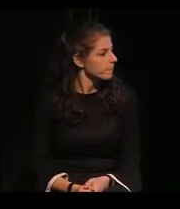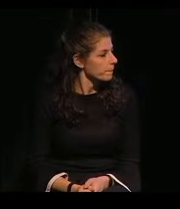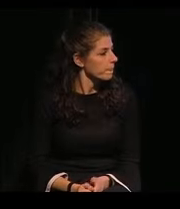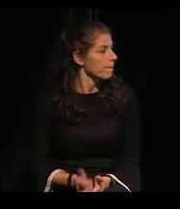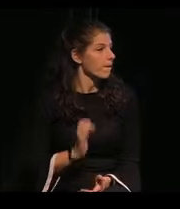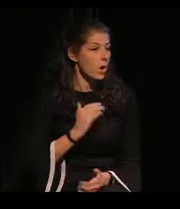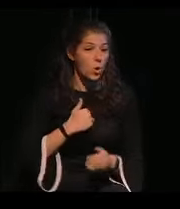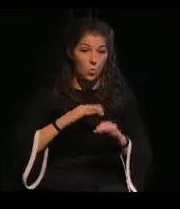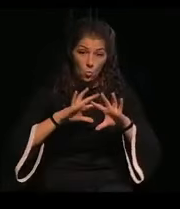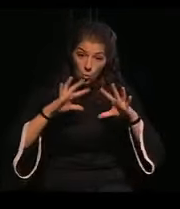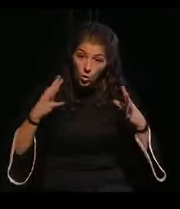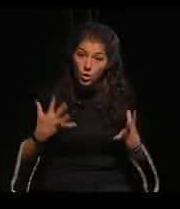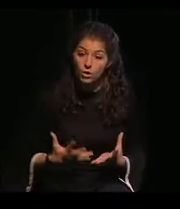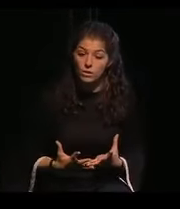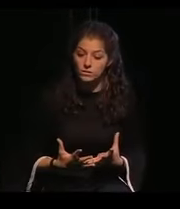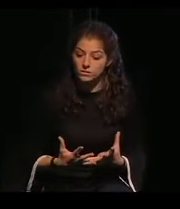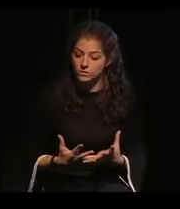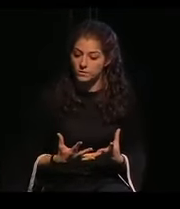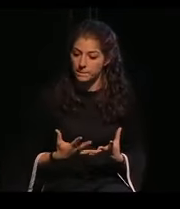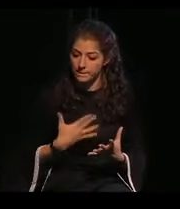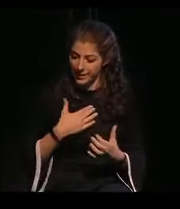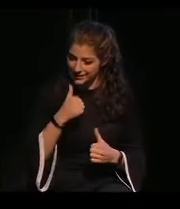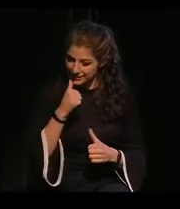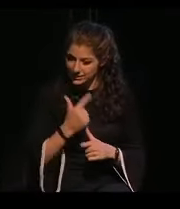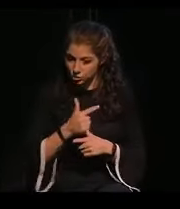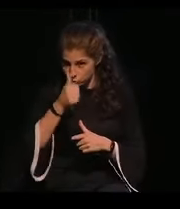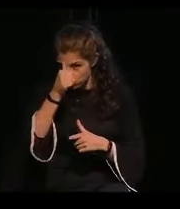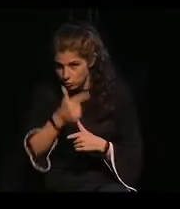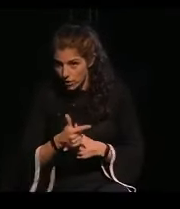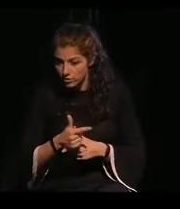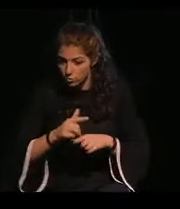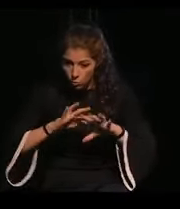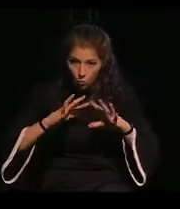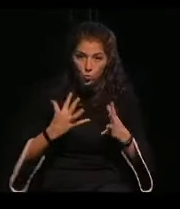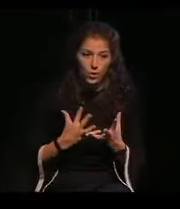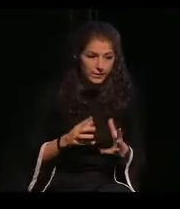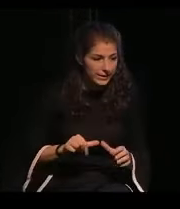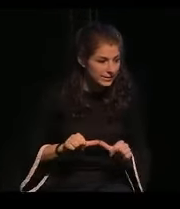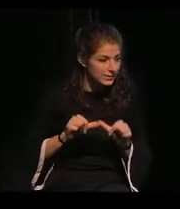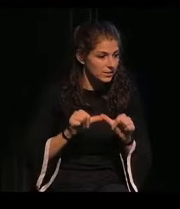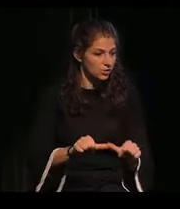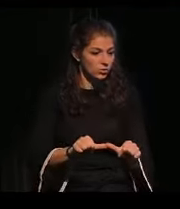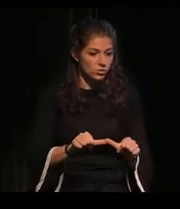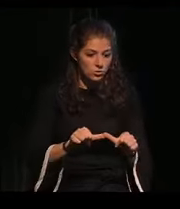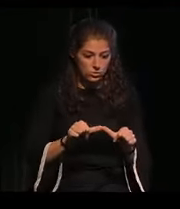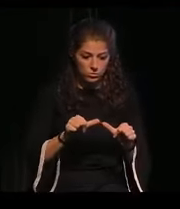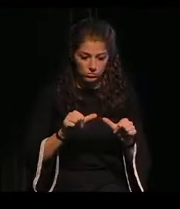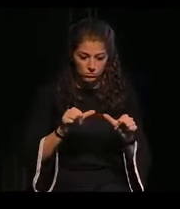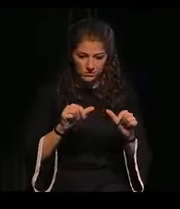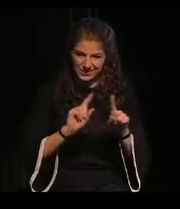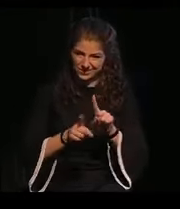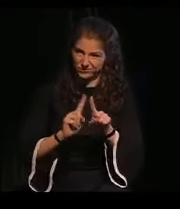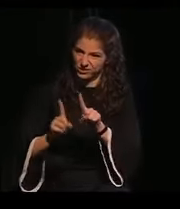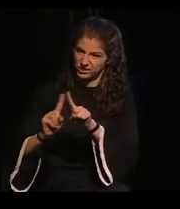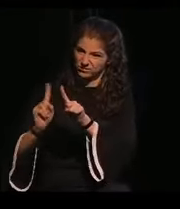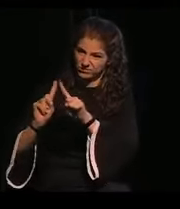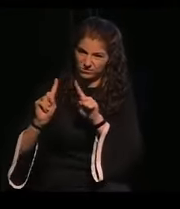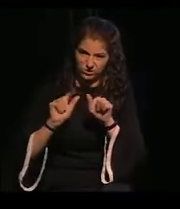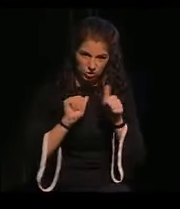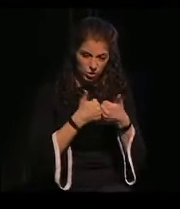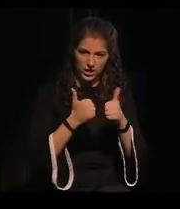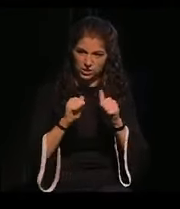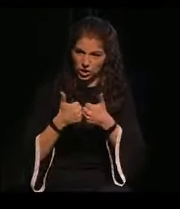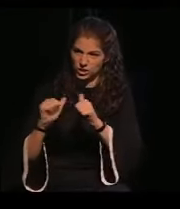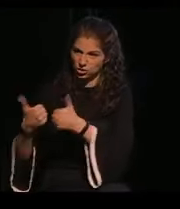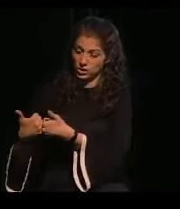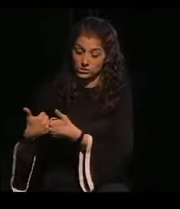Our world, my sisters and brothers, our world continues to face many challenges, the